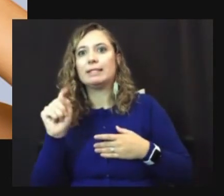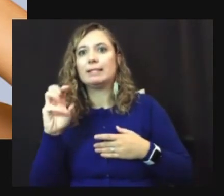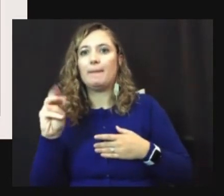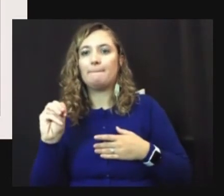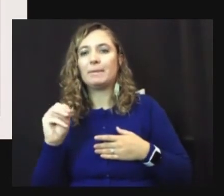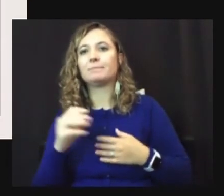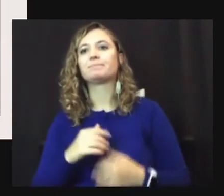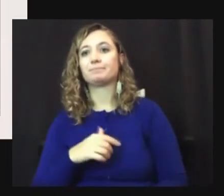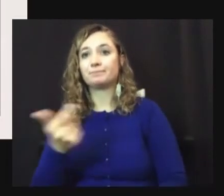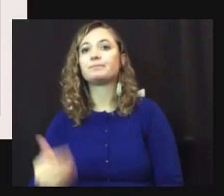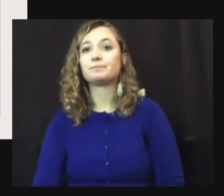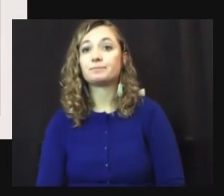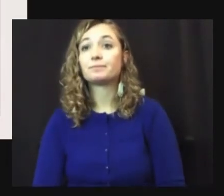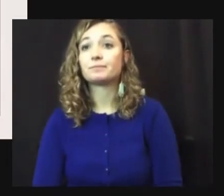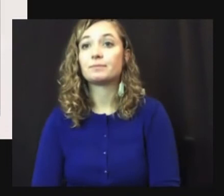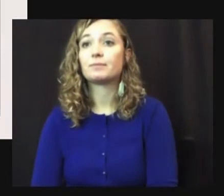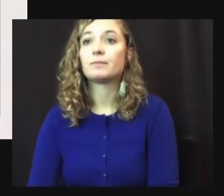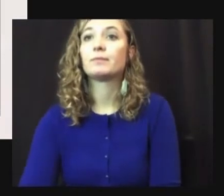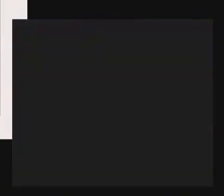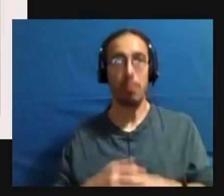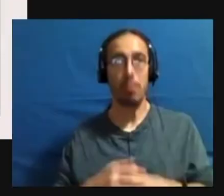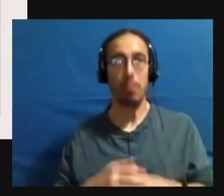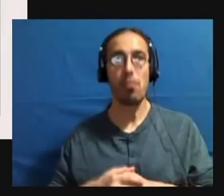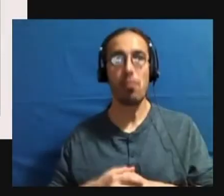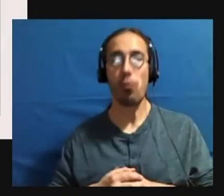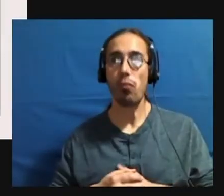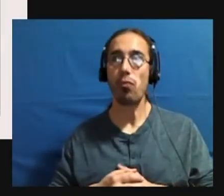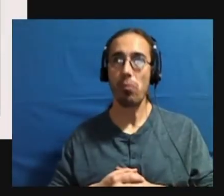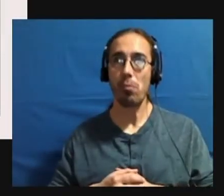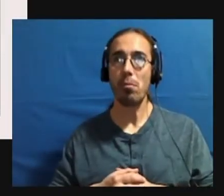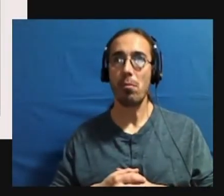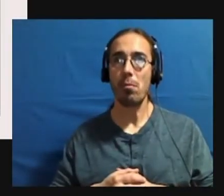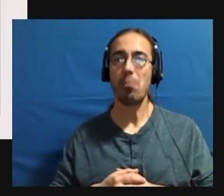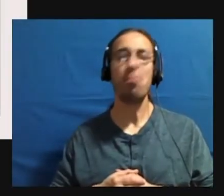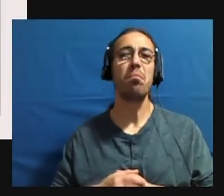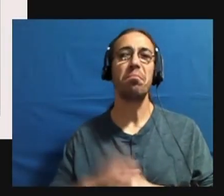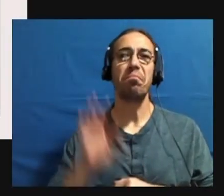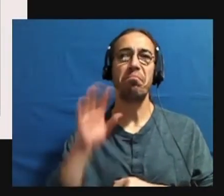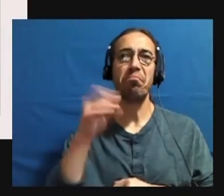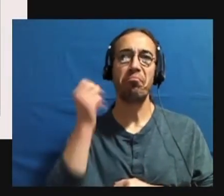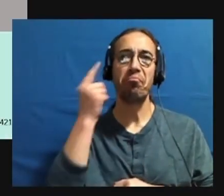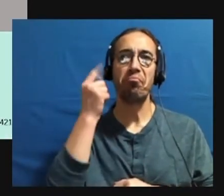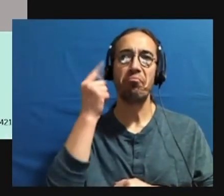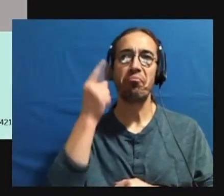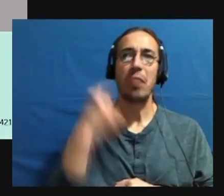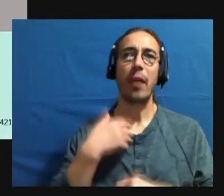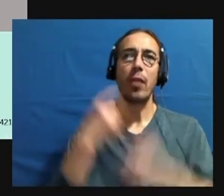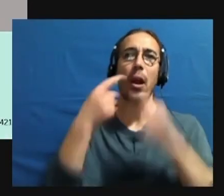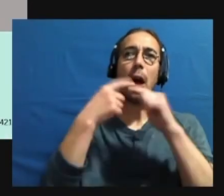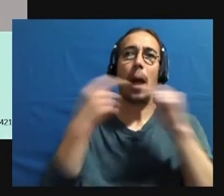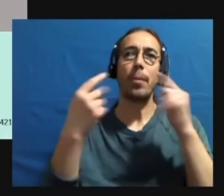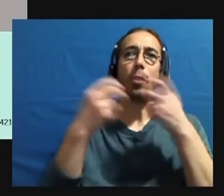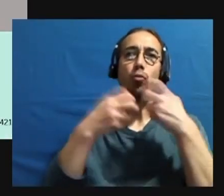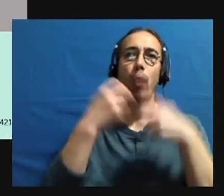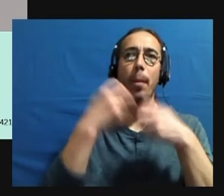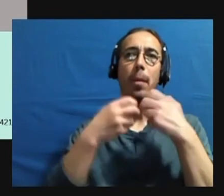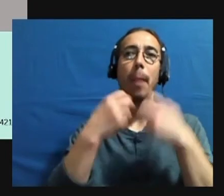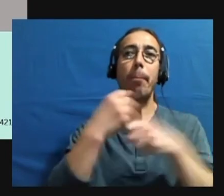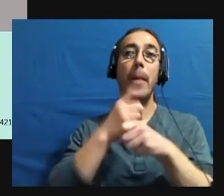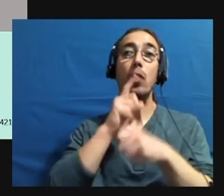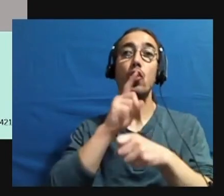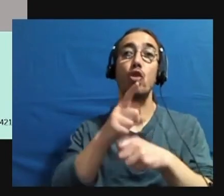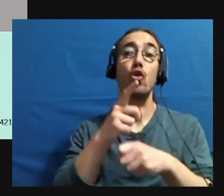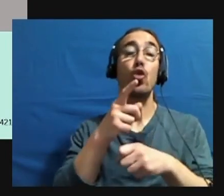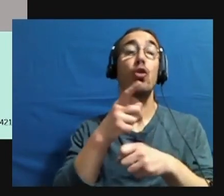There's a question, which is, okay. You have the opposite problem. I, mum, am always reassuring my child that everyone needs